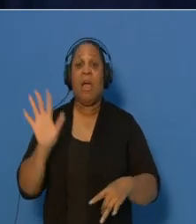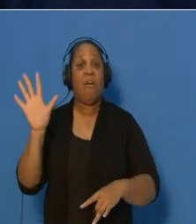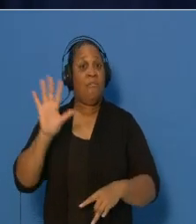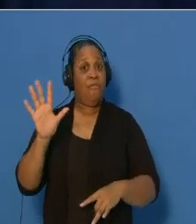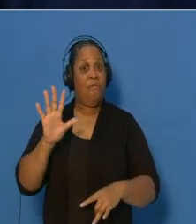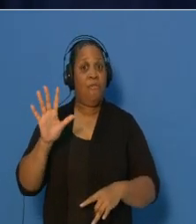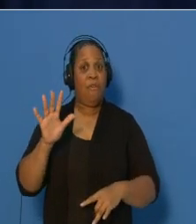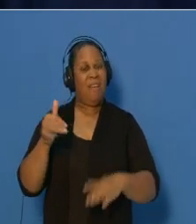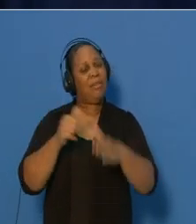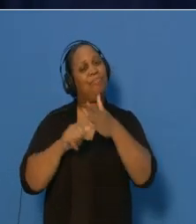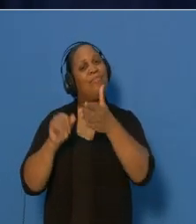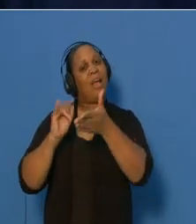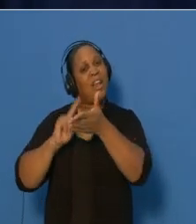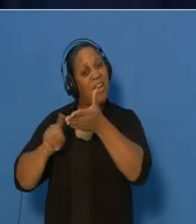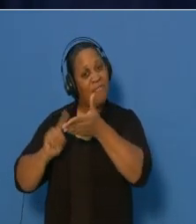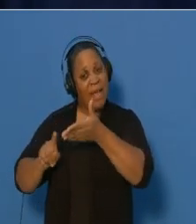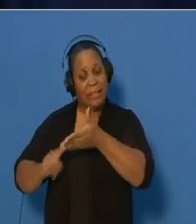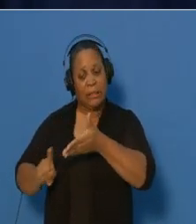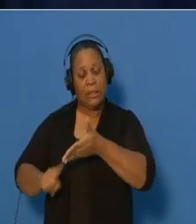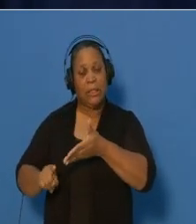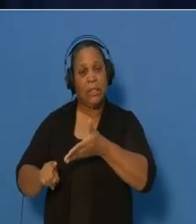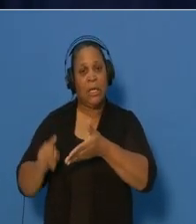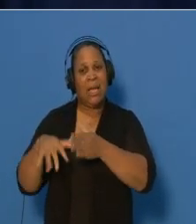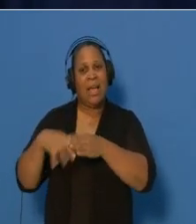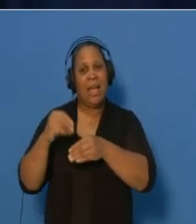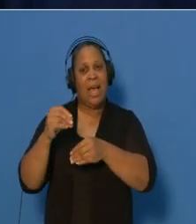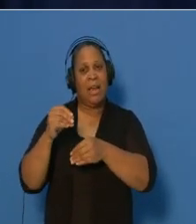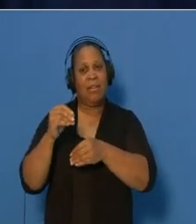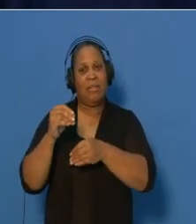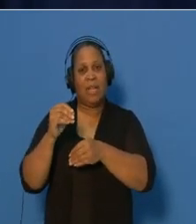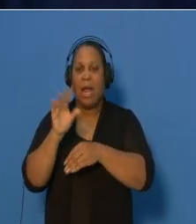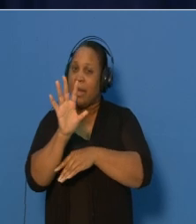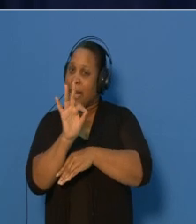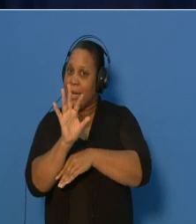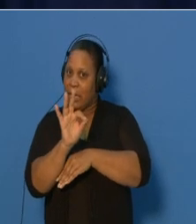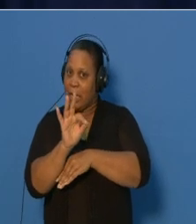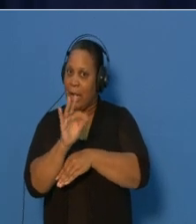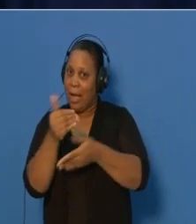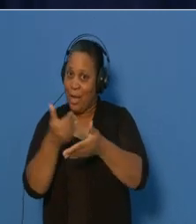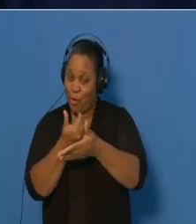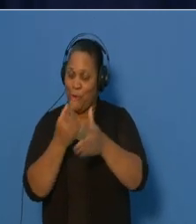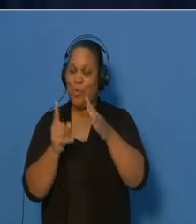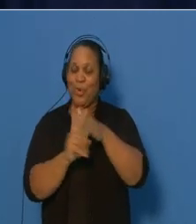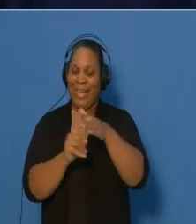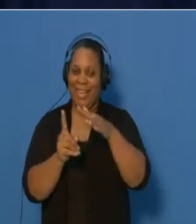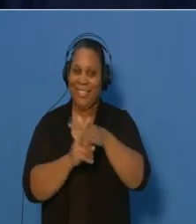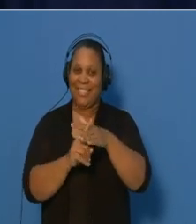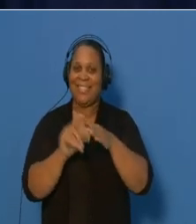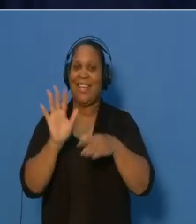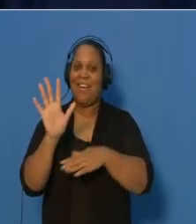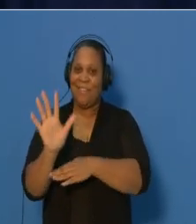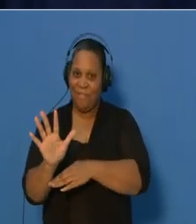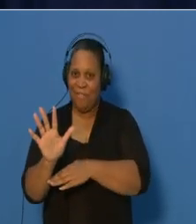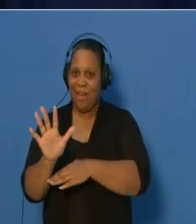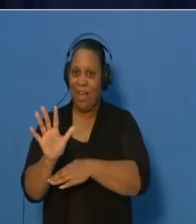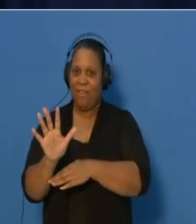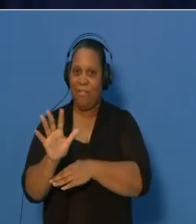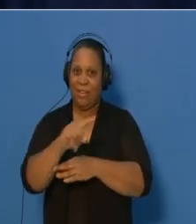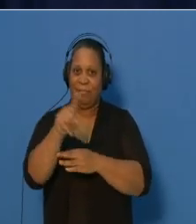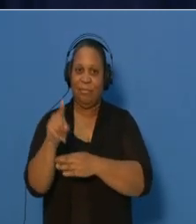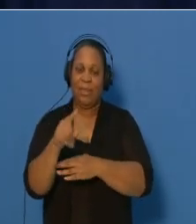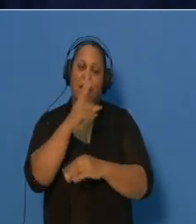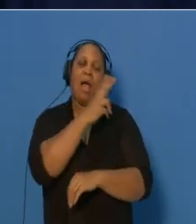them are under investigation, and out of the 9 new cases, 5 of those 9 new cases